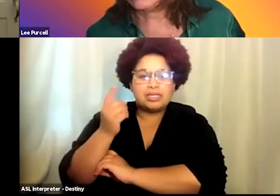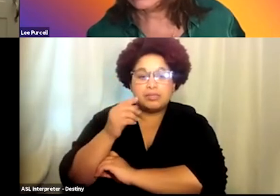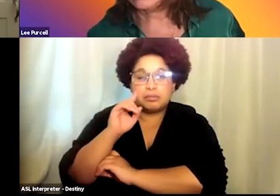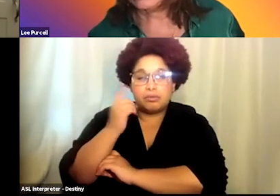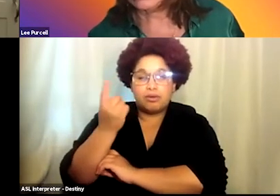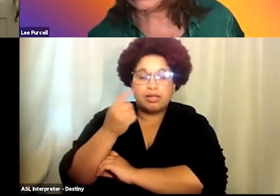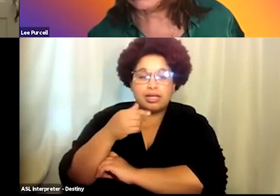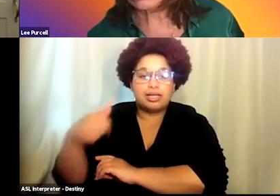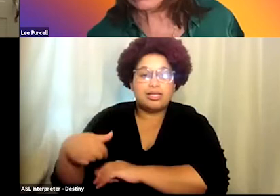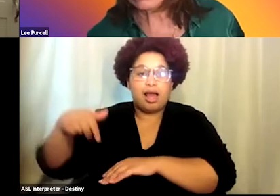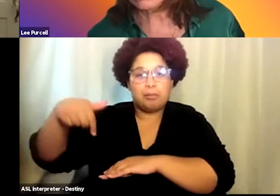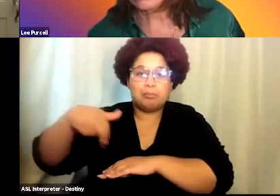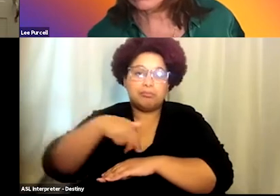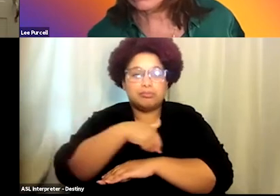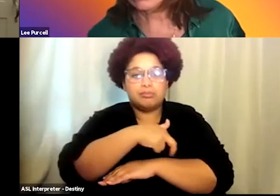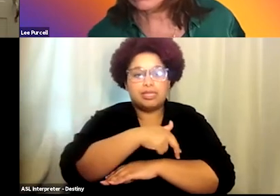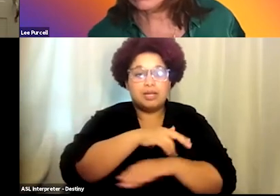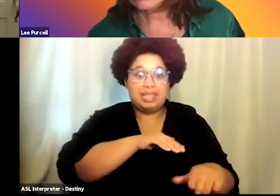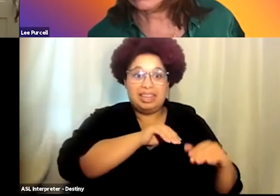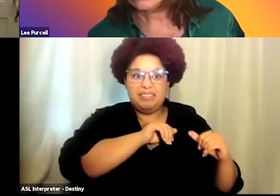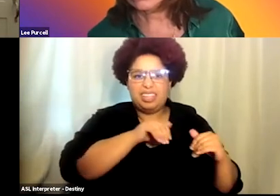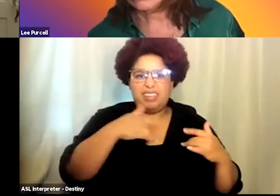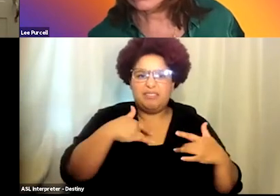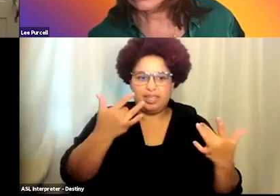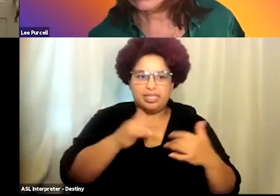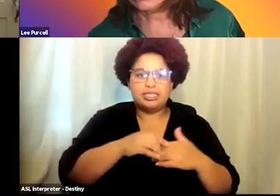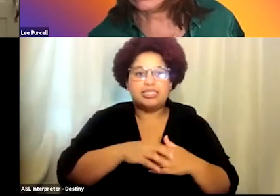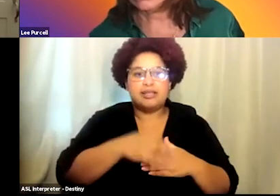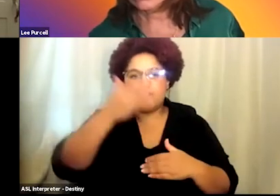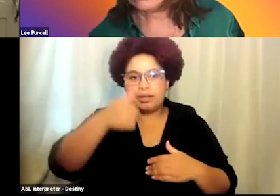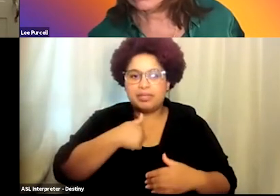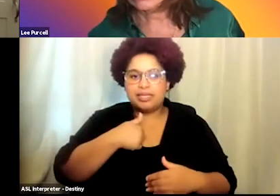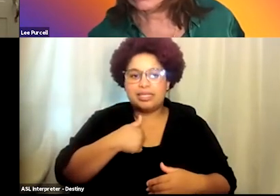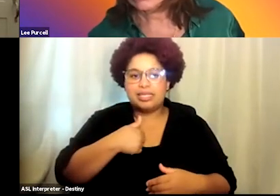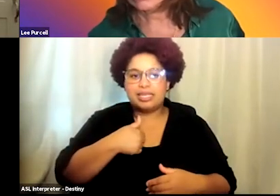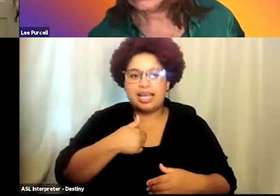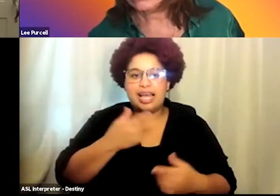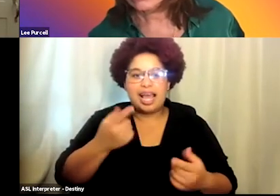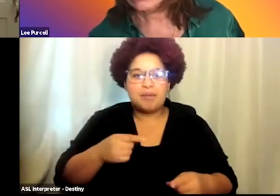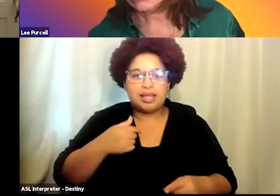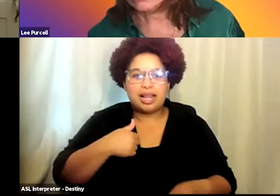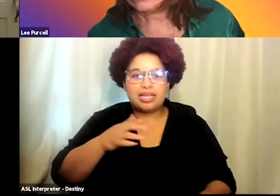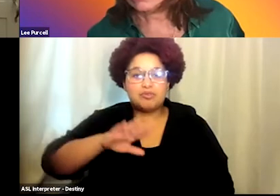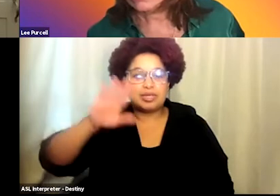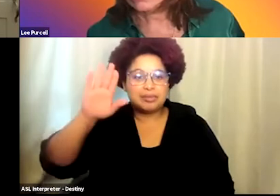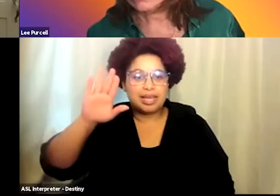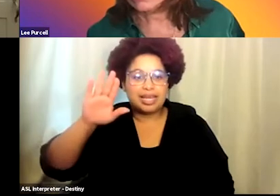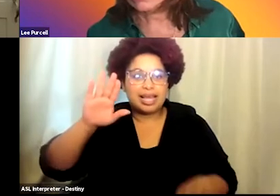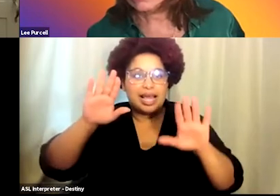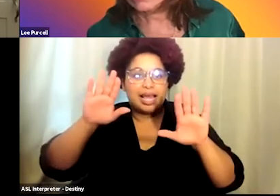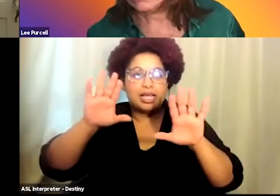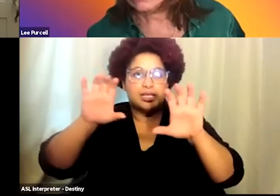and he got up and he was leaving the event in front of me, and I got to raise my hands and grab